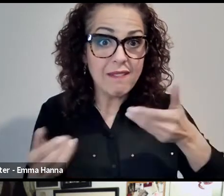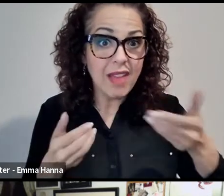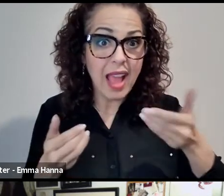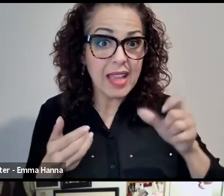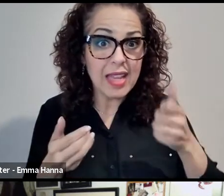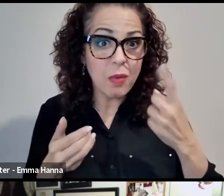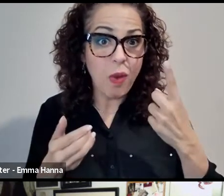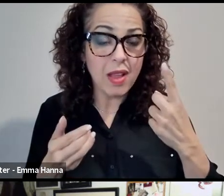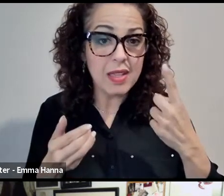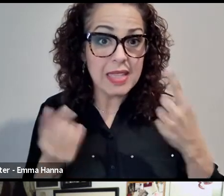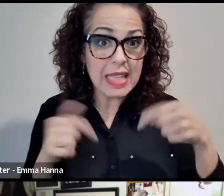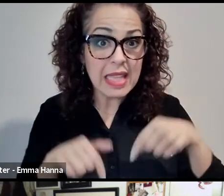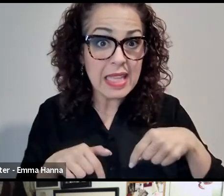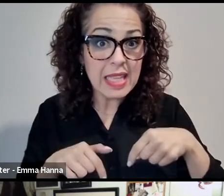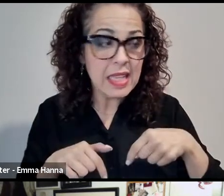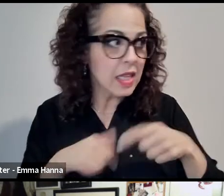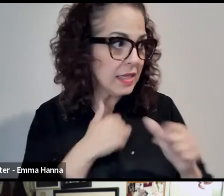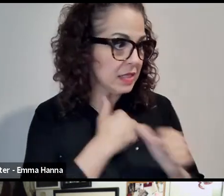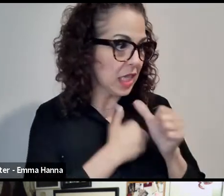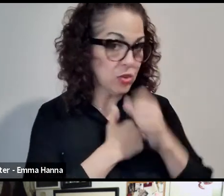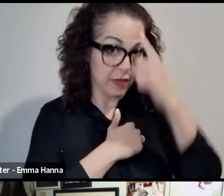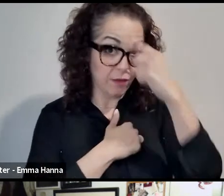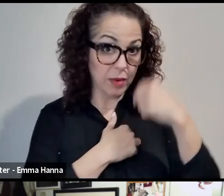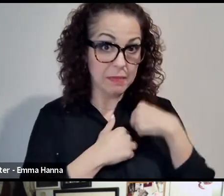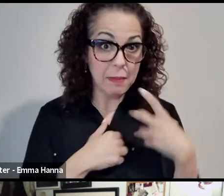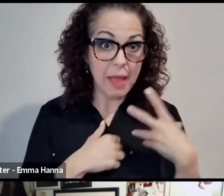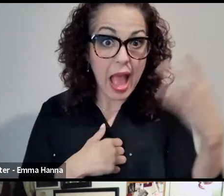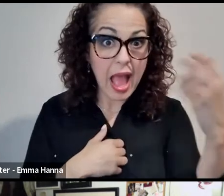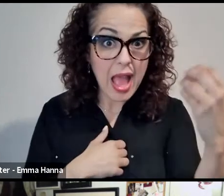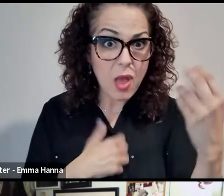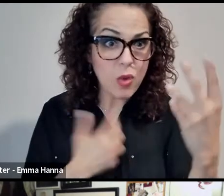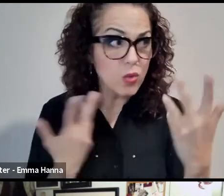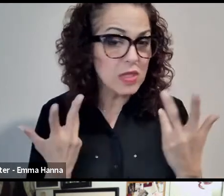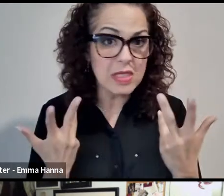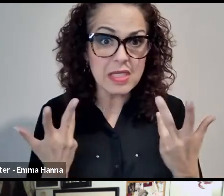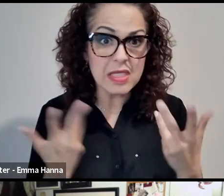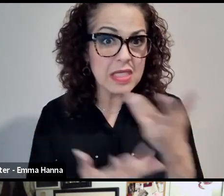And it's dangerous for me to be out. I mean,